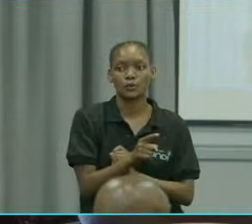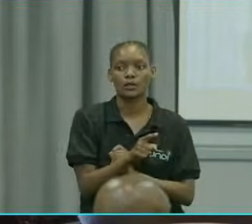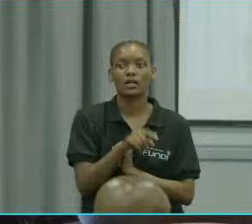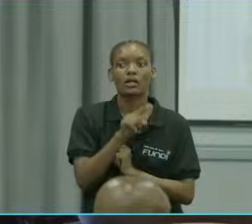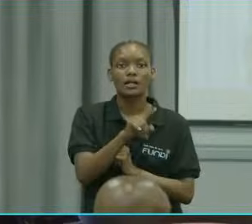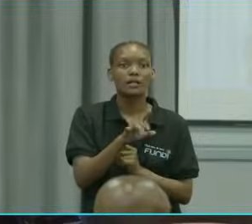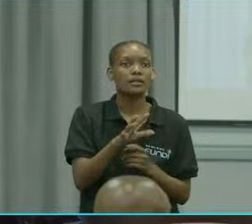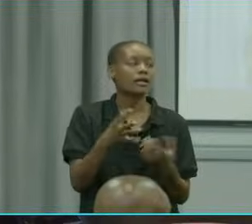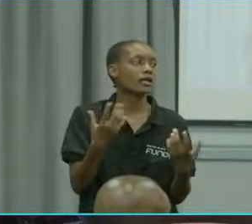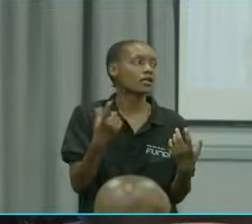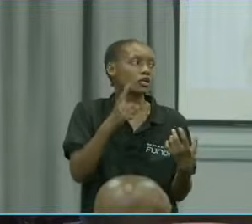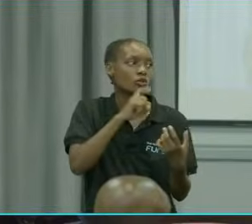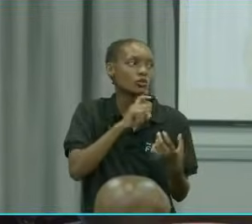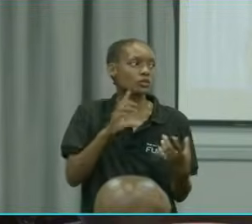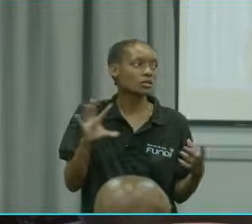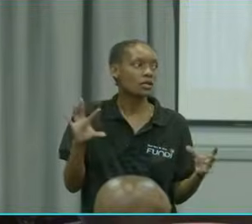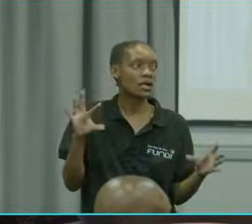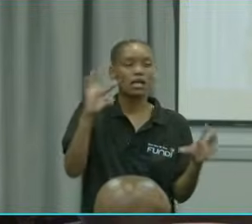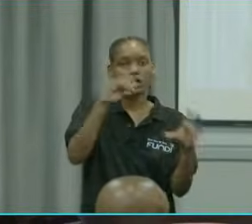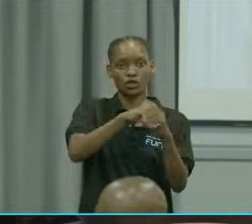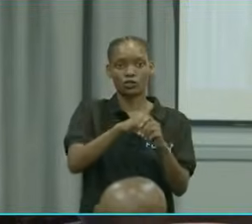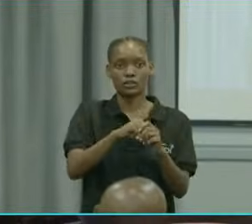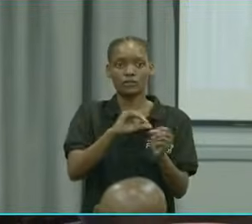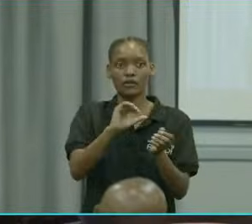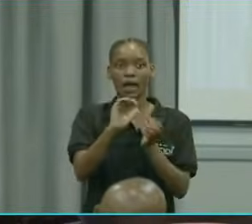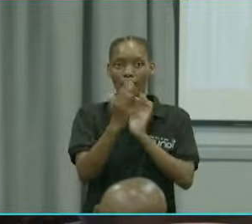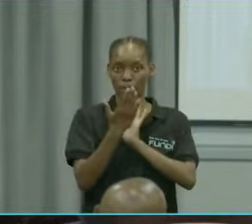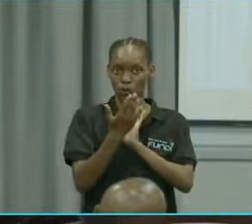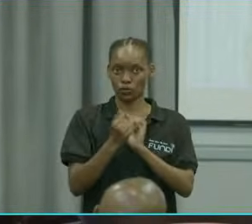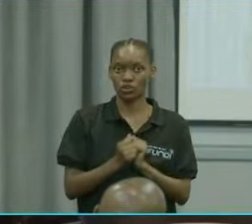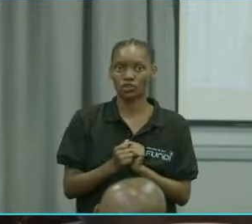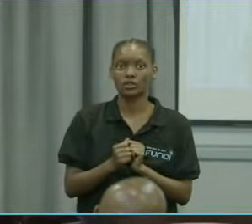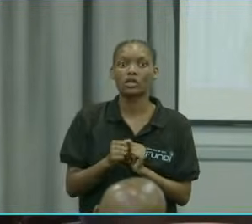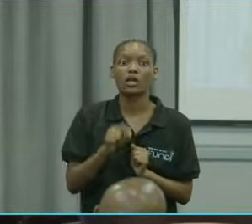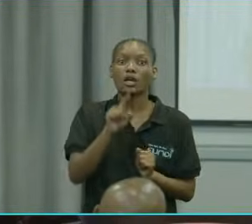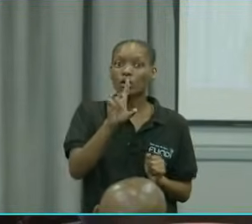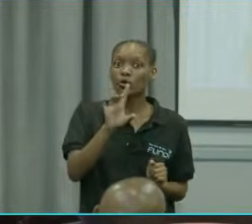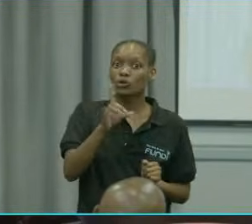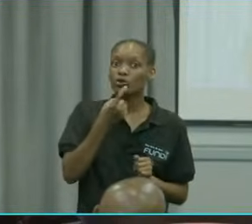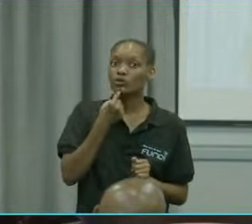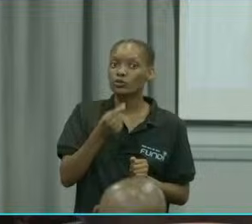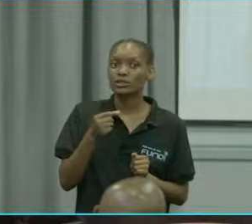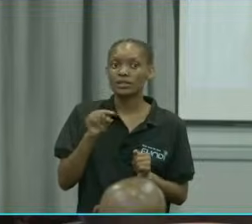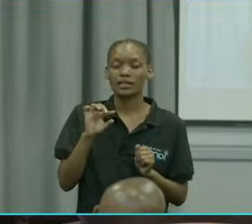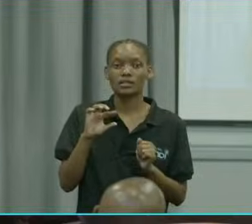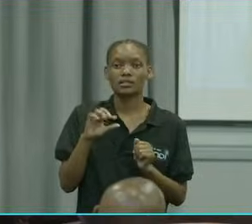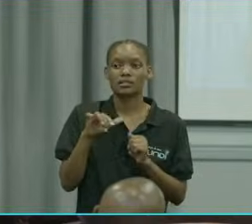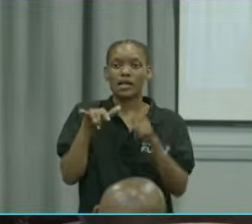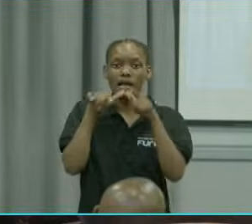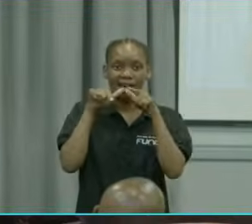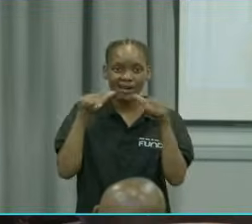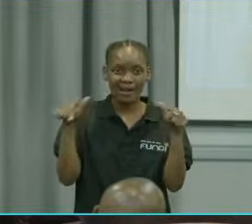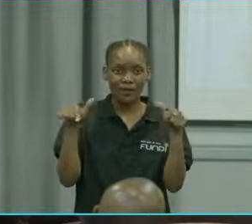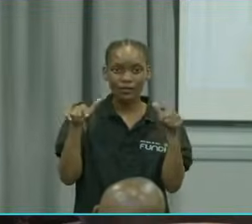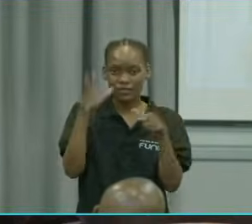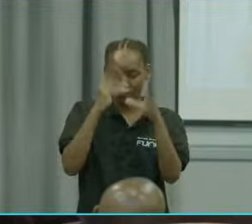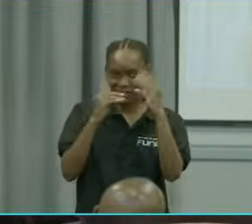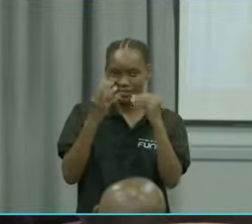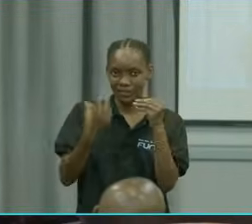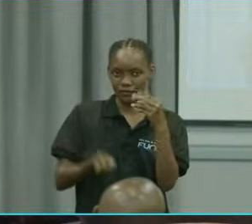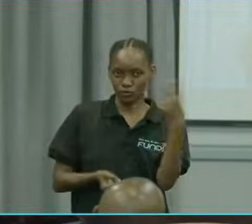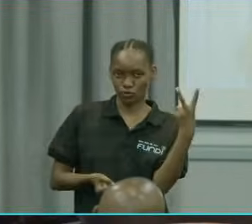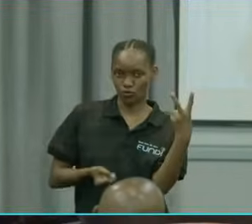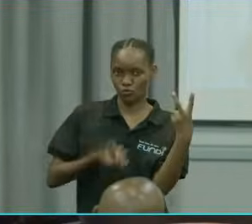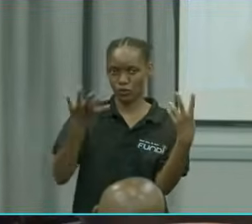inclusive approach, right? When you said, ma'am, the language of learning, the 2 languages and all that,